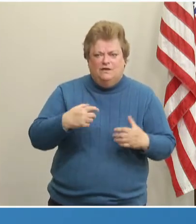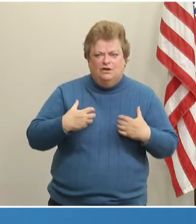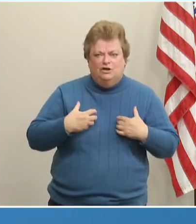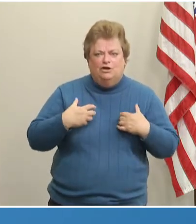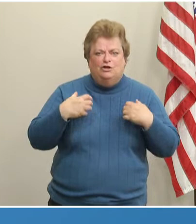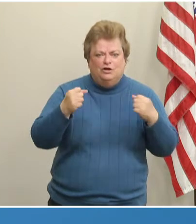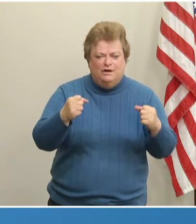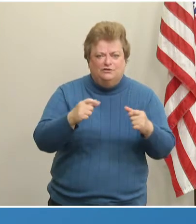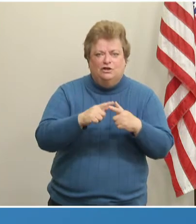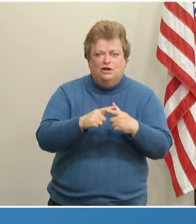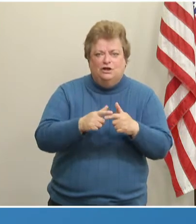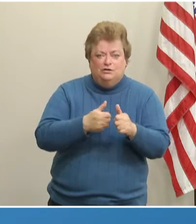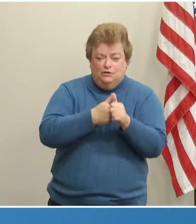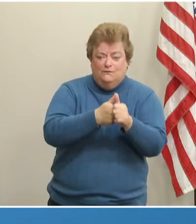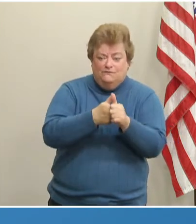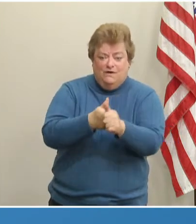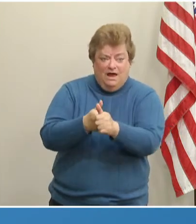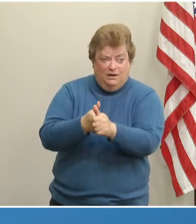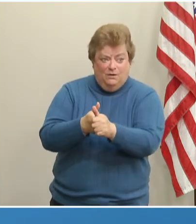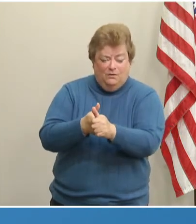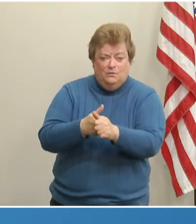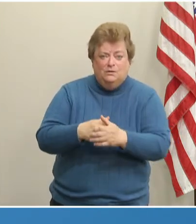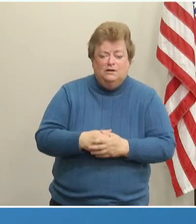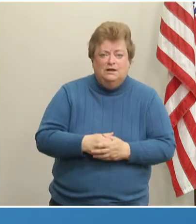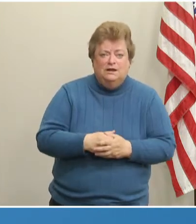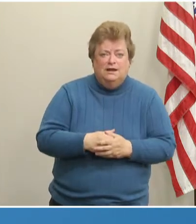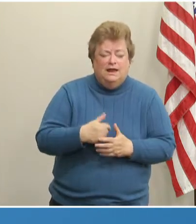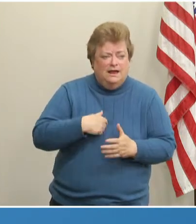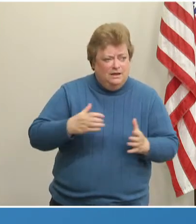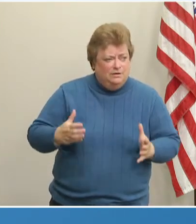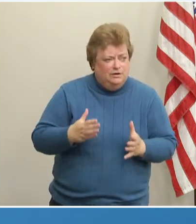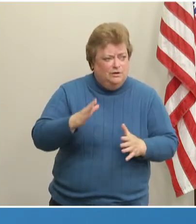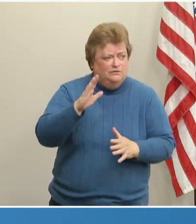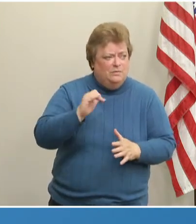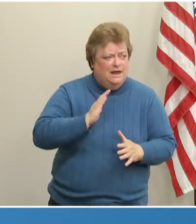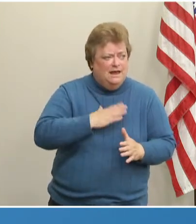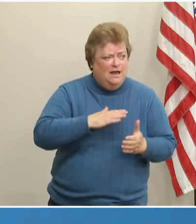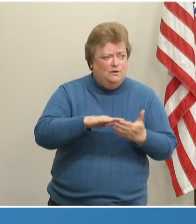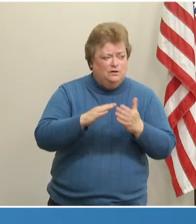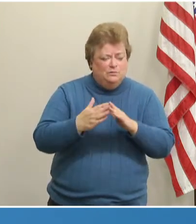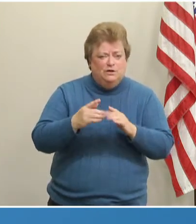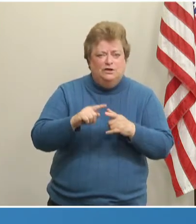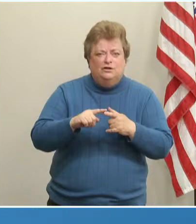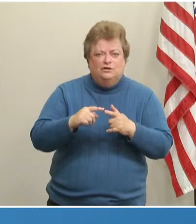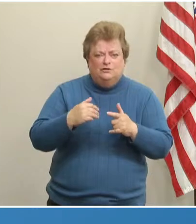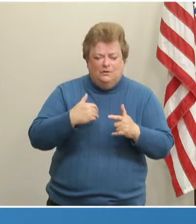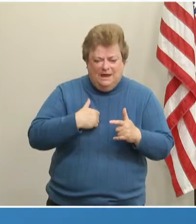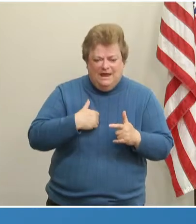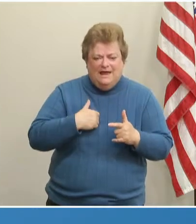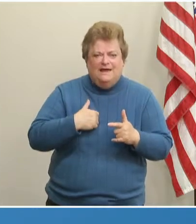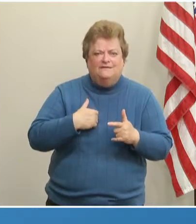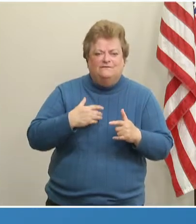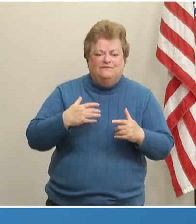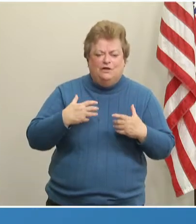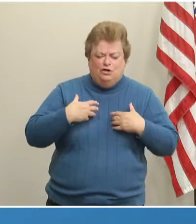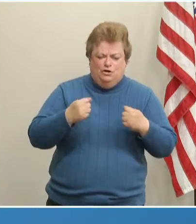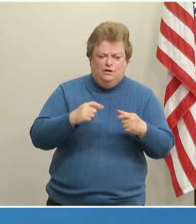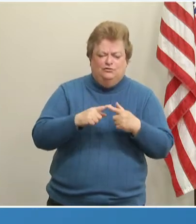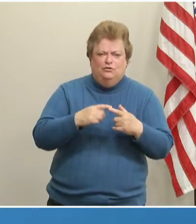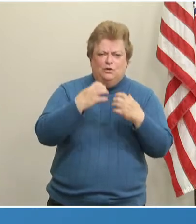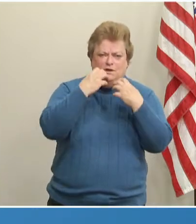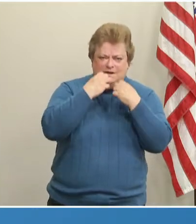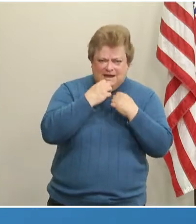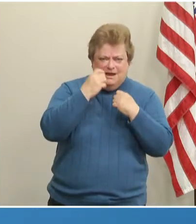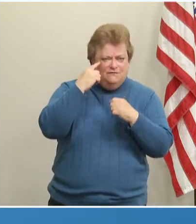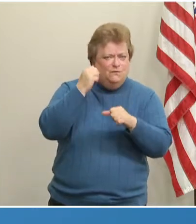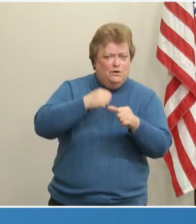to follow the science. But I've also been encouraged by our community that has had the courage to care for one another.